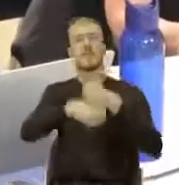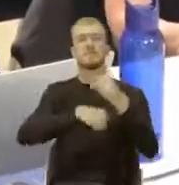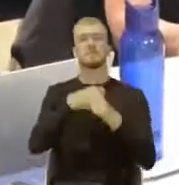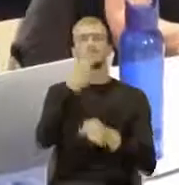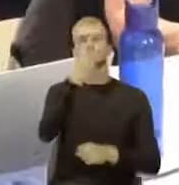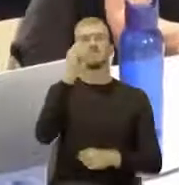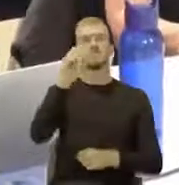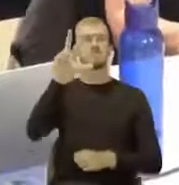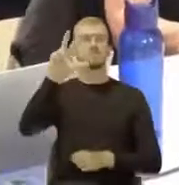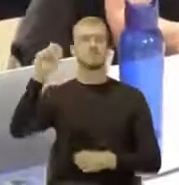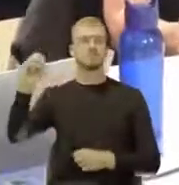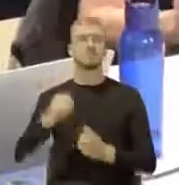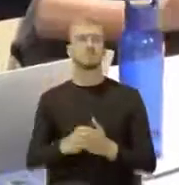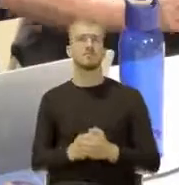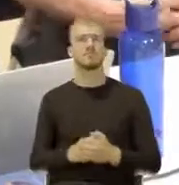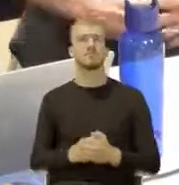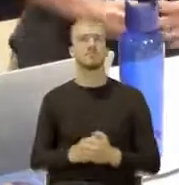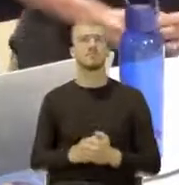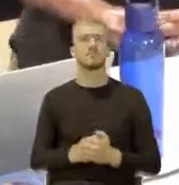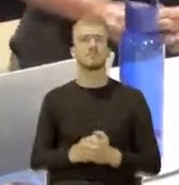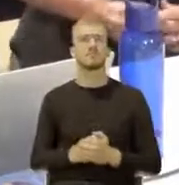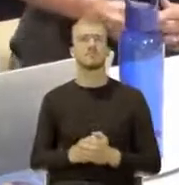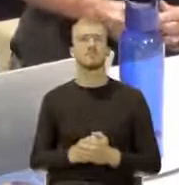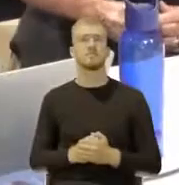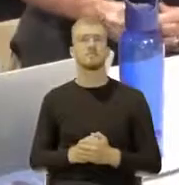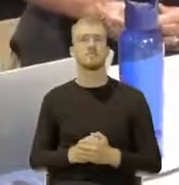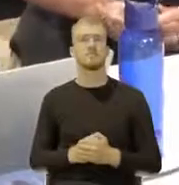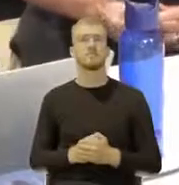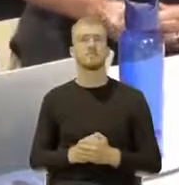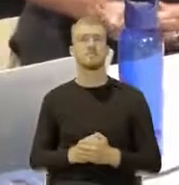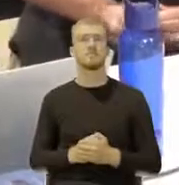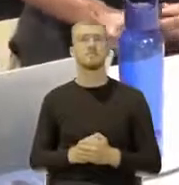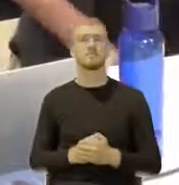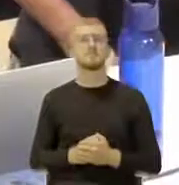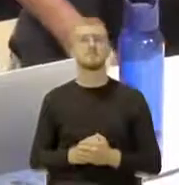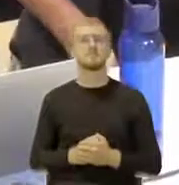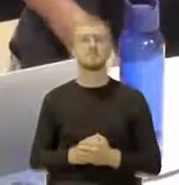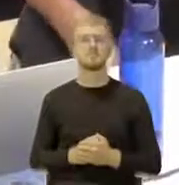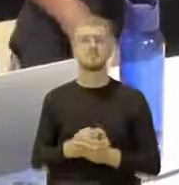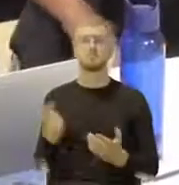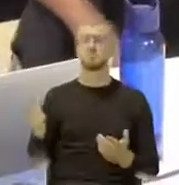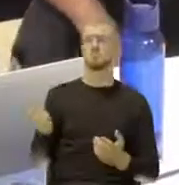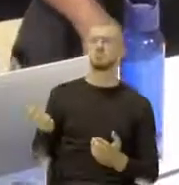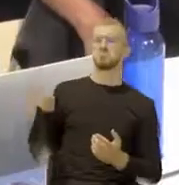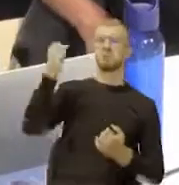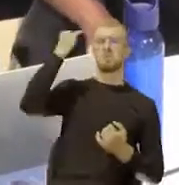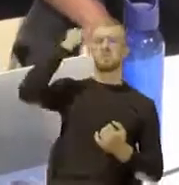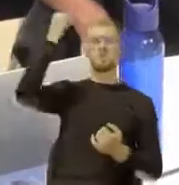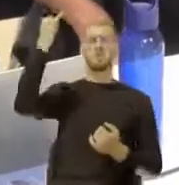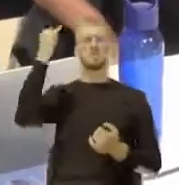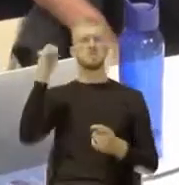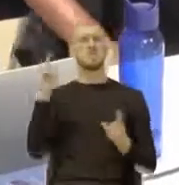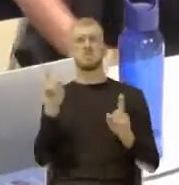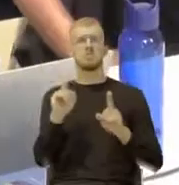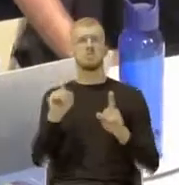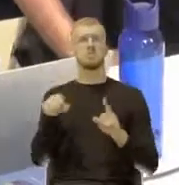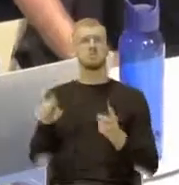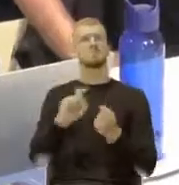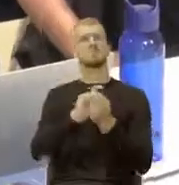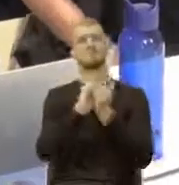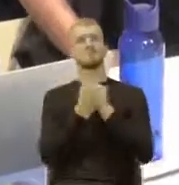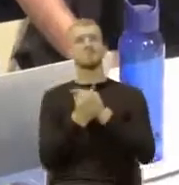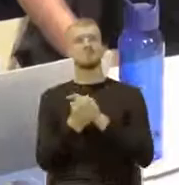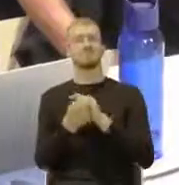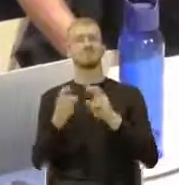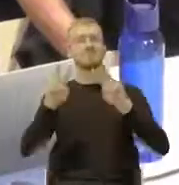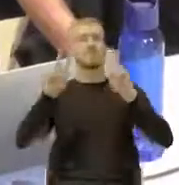the challenge ahead needs to change in the way that we invest, the way that we meet, the way that we align our priorities, the